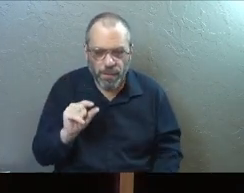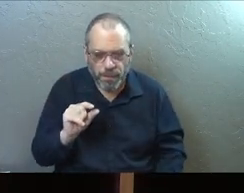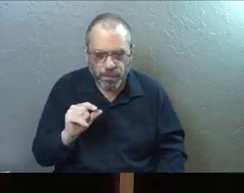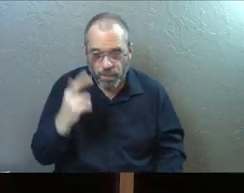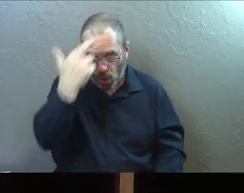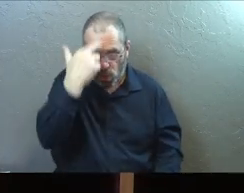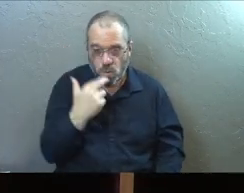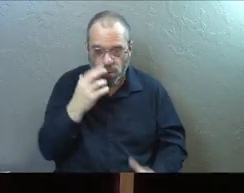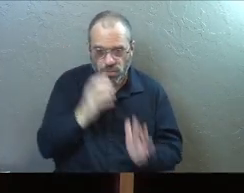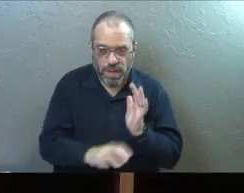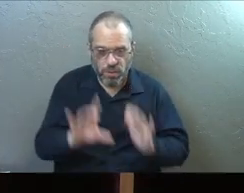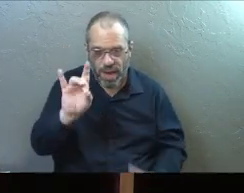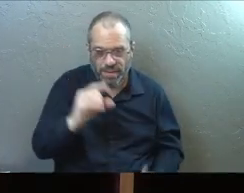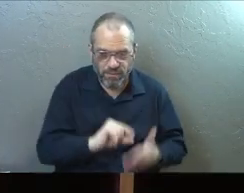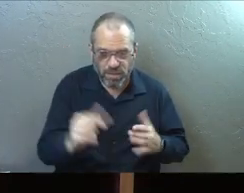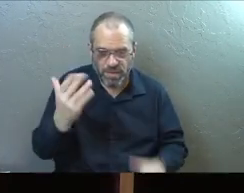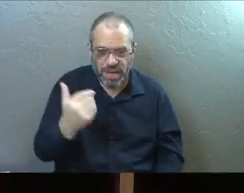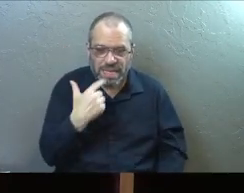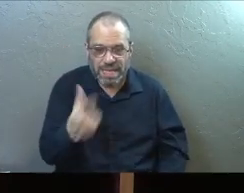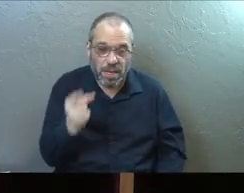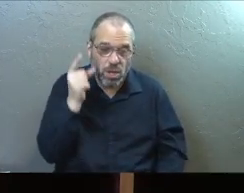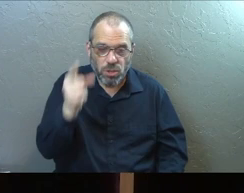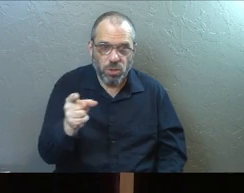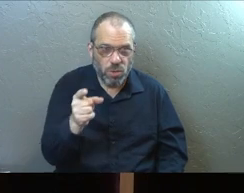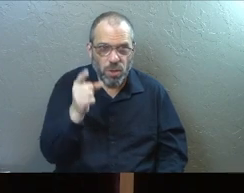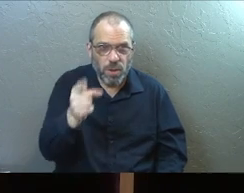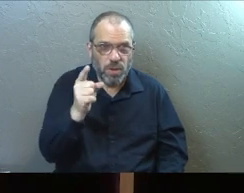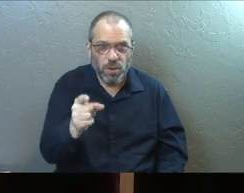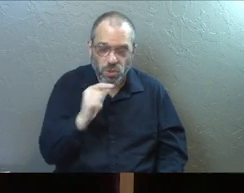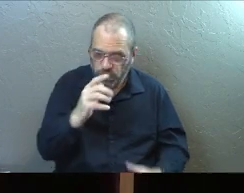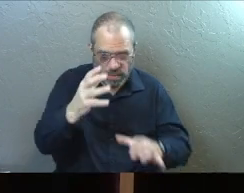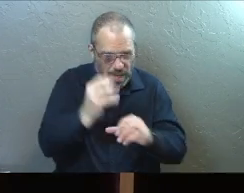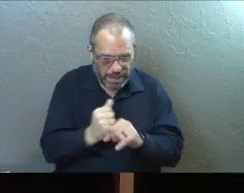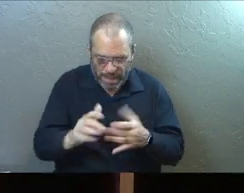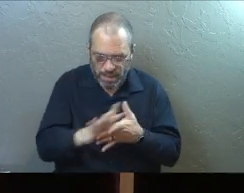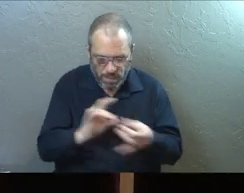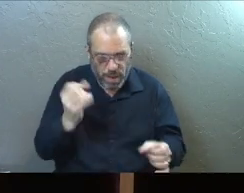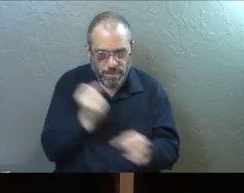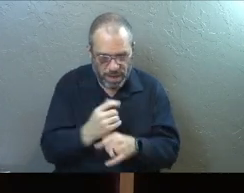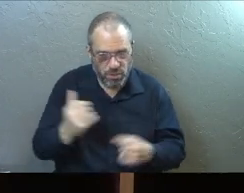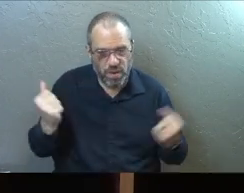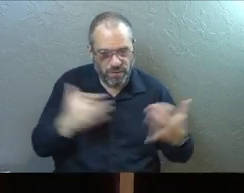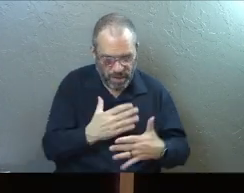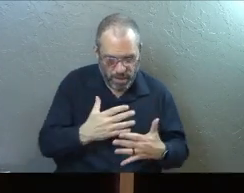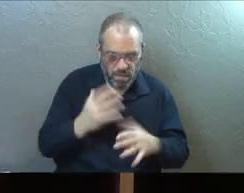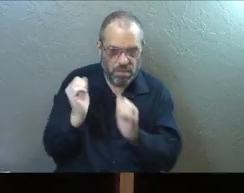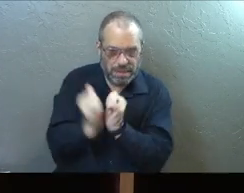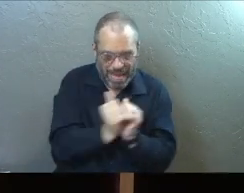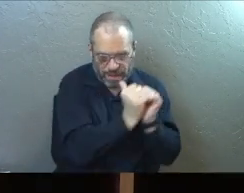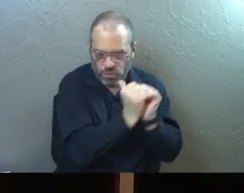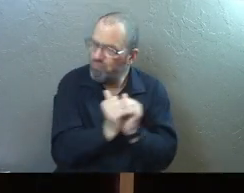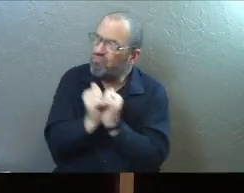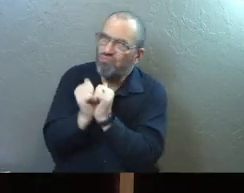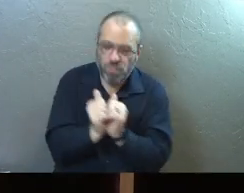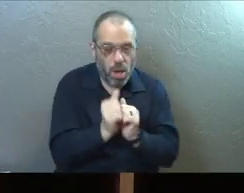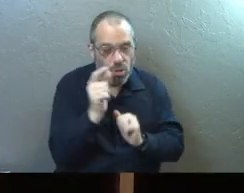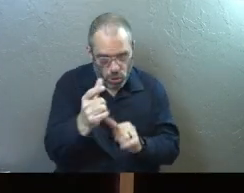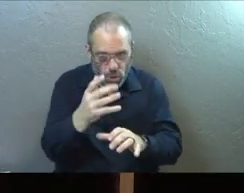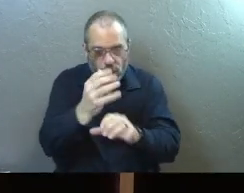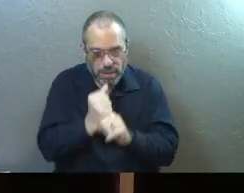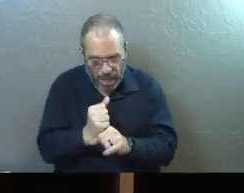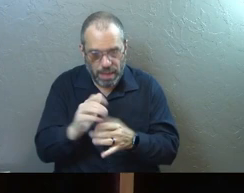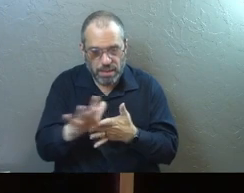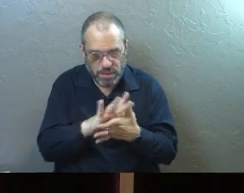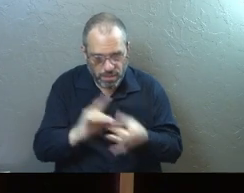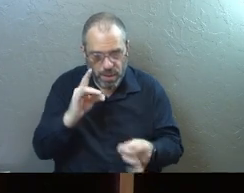one. Romans 8:15. It says, so you have not received a spirit that makes you fearful slaves. Instead, you received